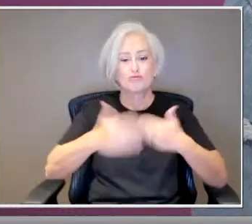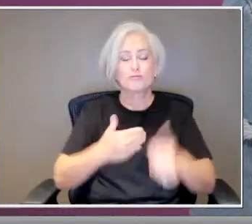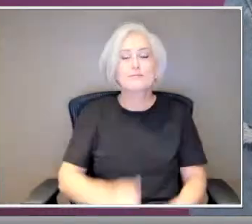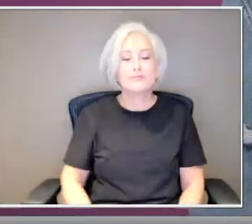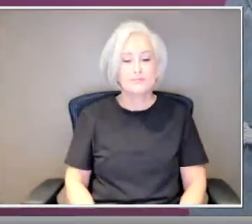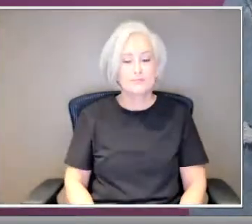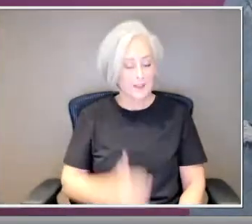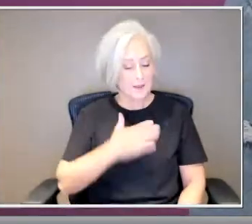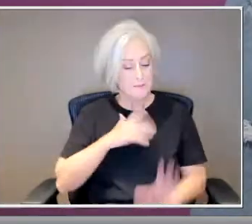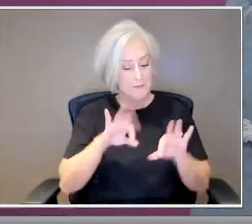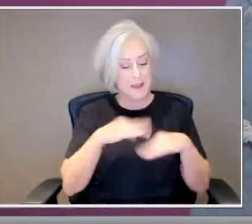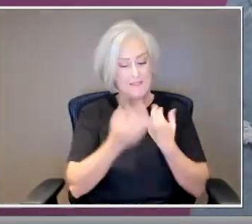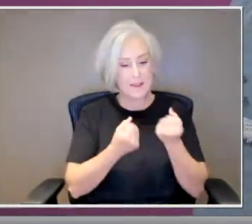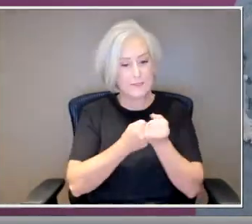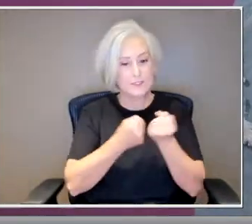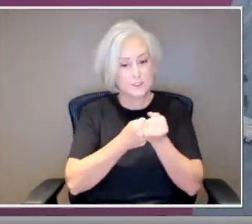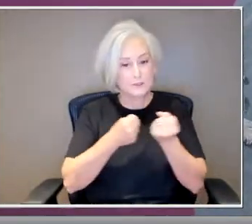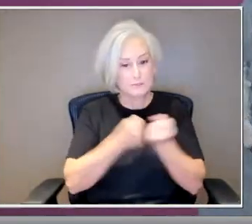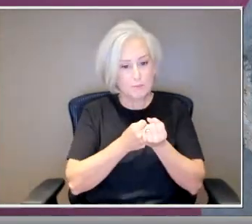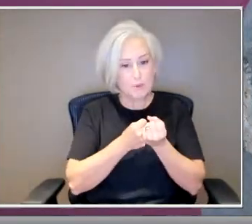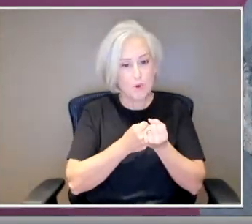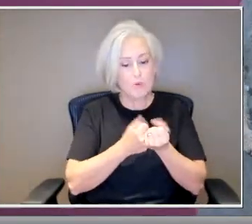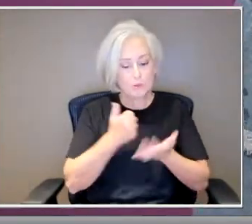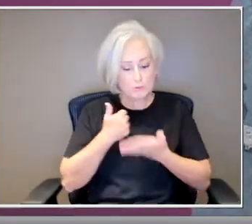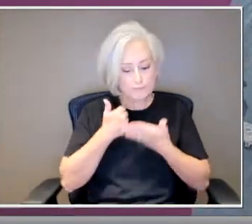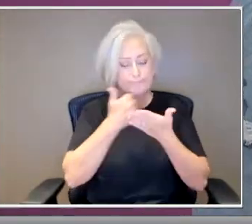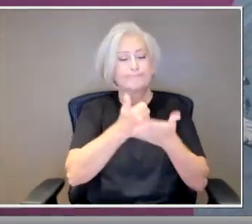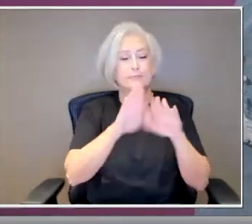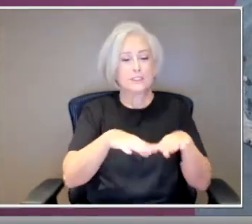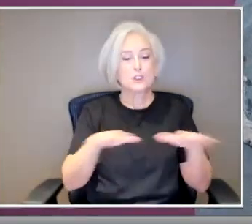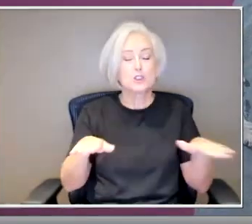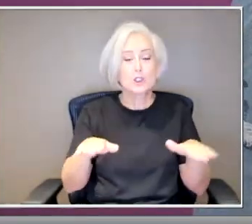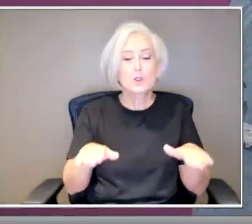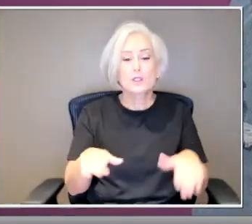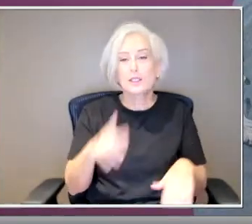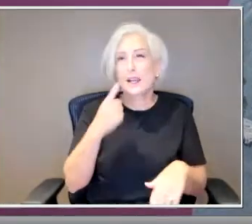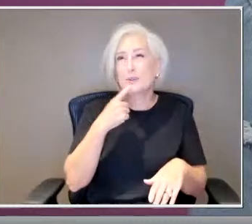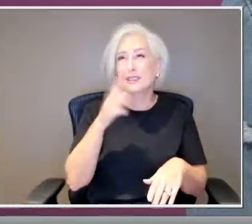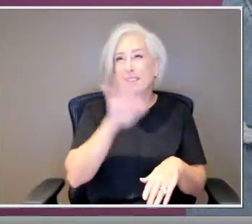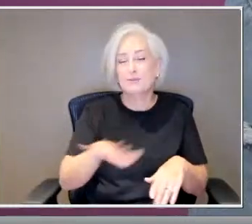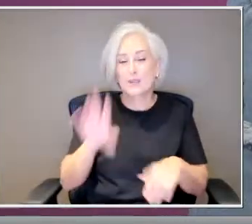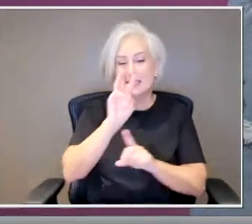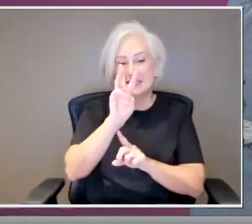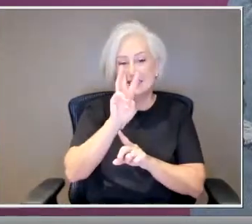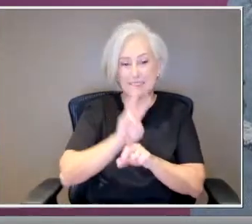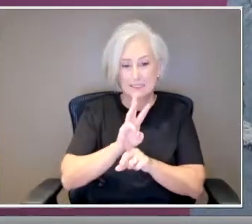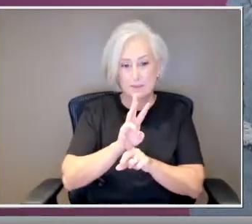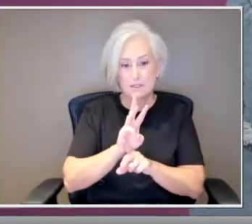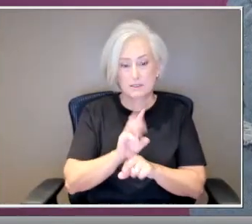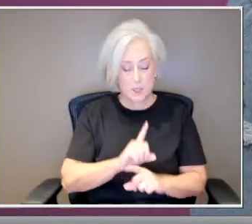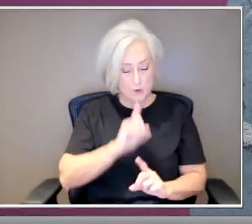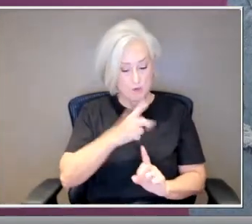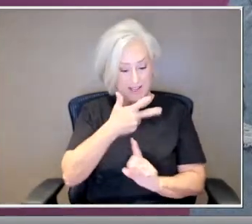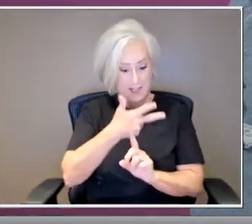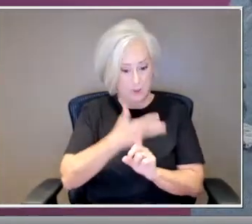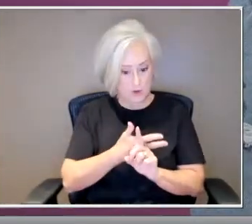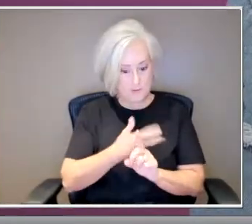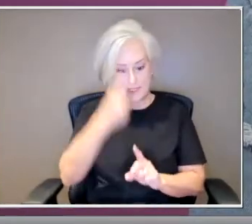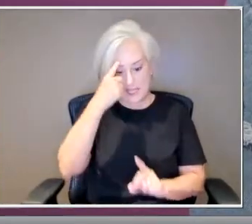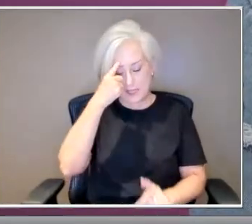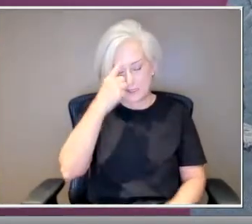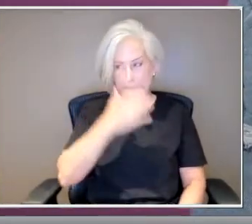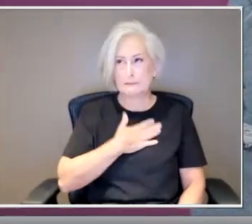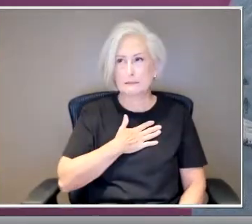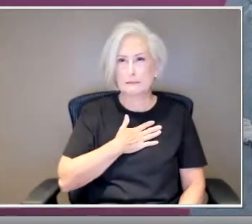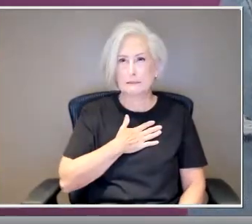stepped in and was there for the kids. I'll say about 6 months. 3 months in, I was like, this is not normal. I